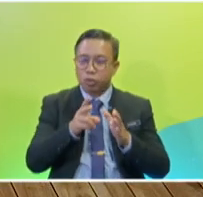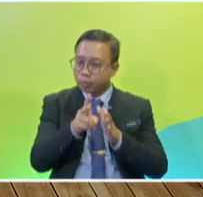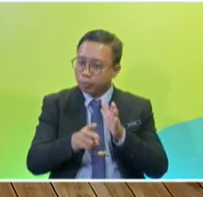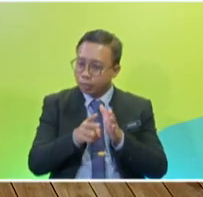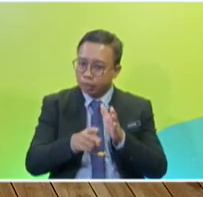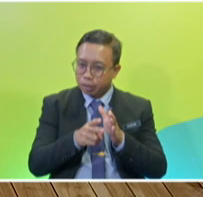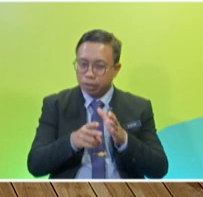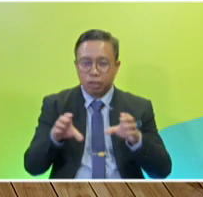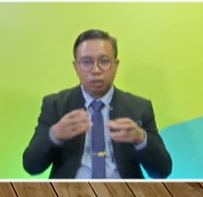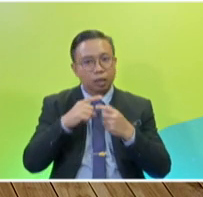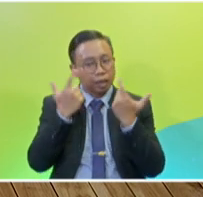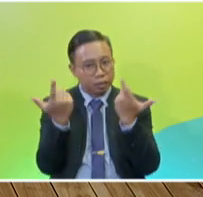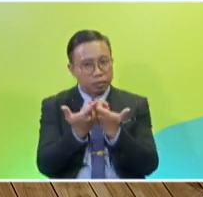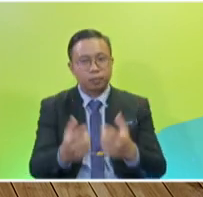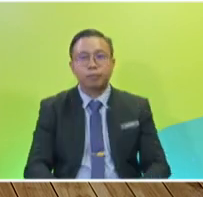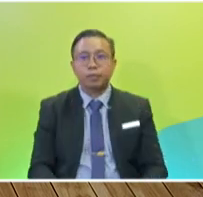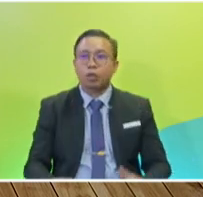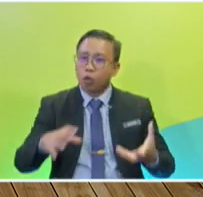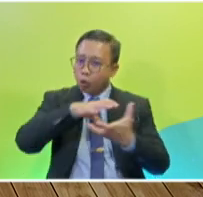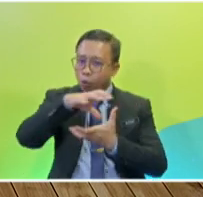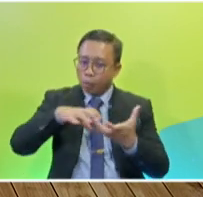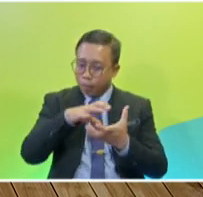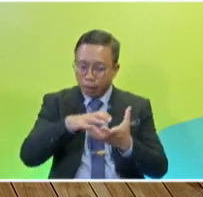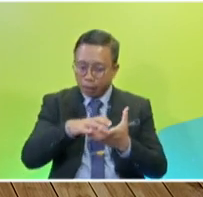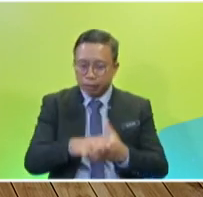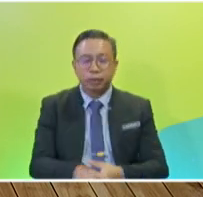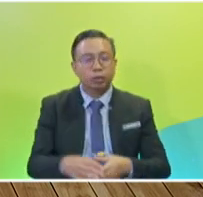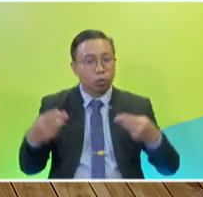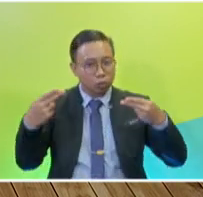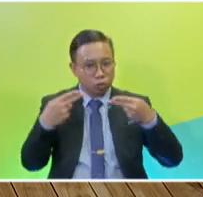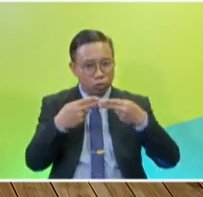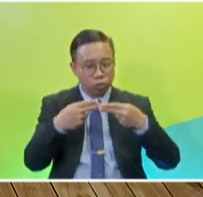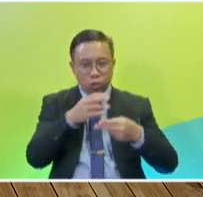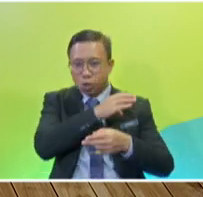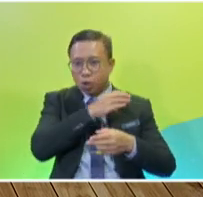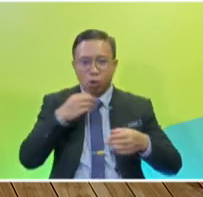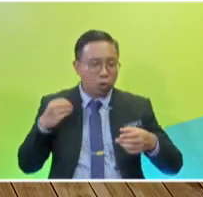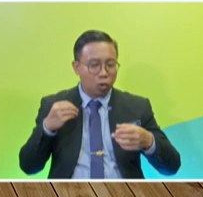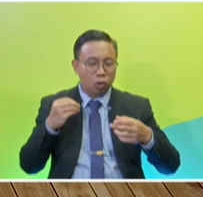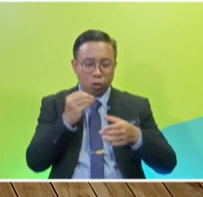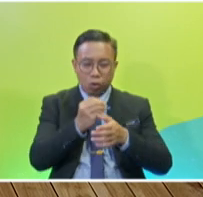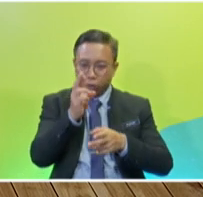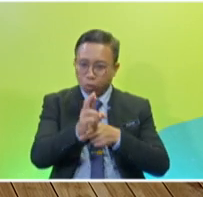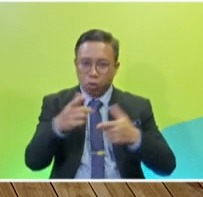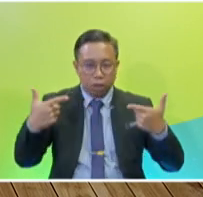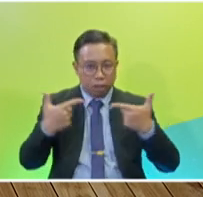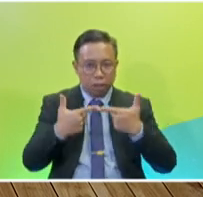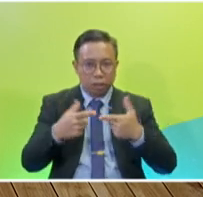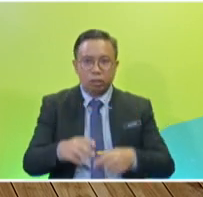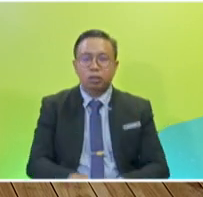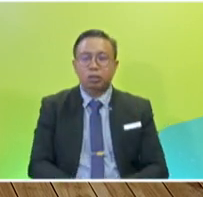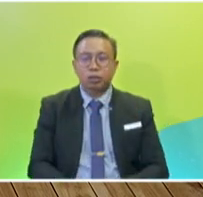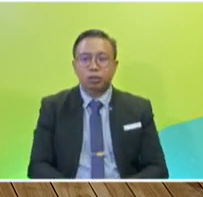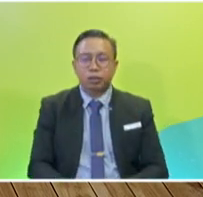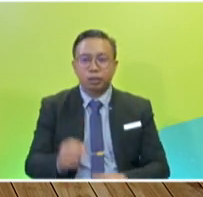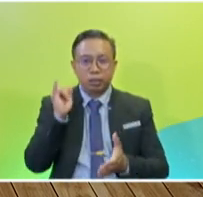when I combine these two with either conjunction or linking words or sentence connectors, so